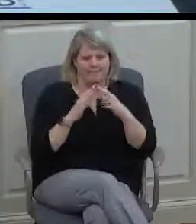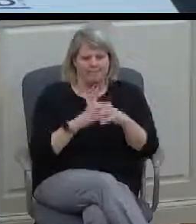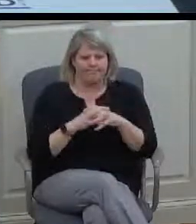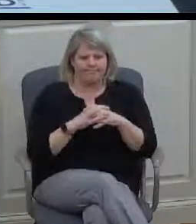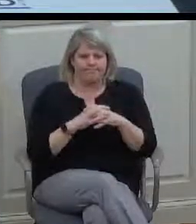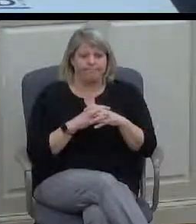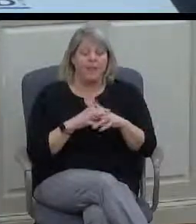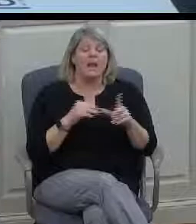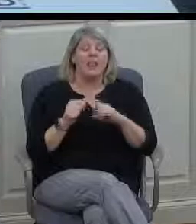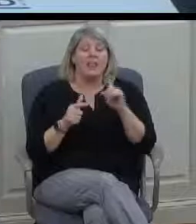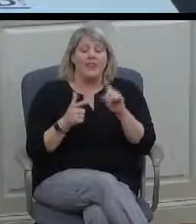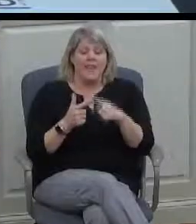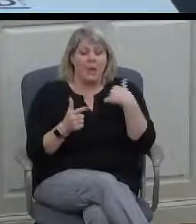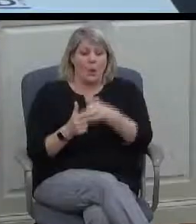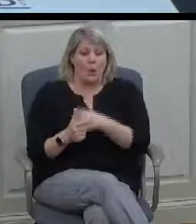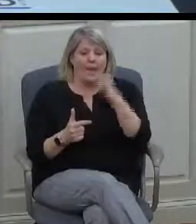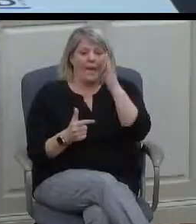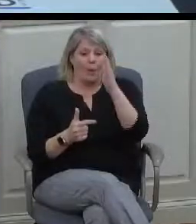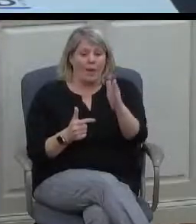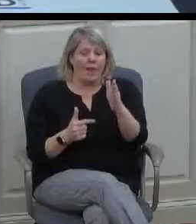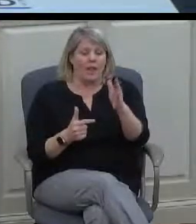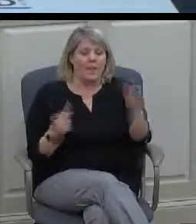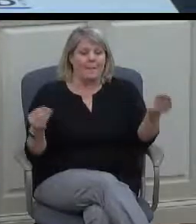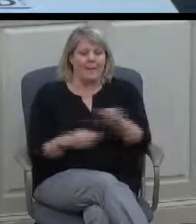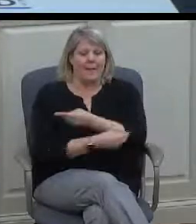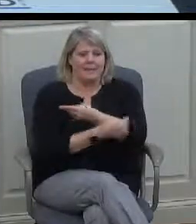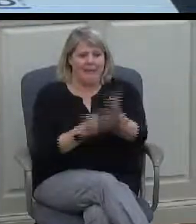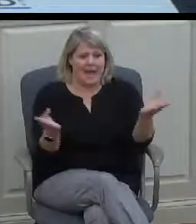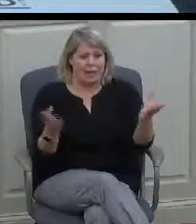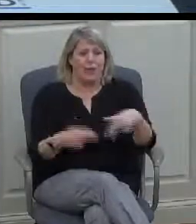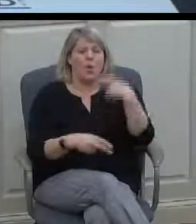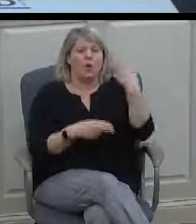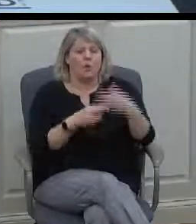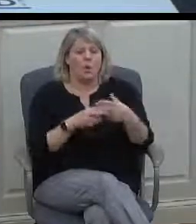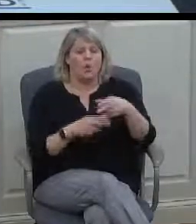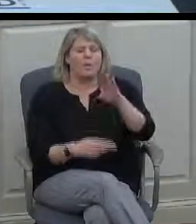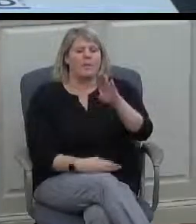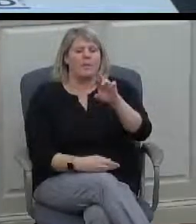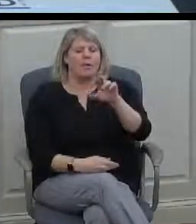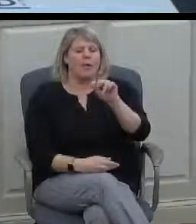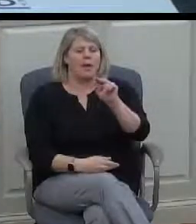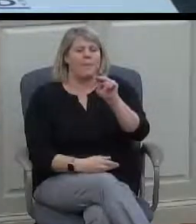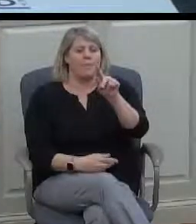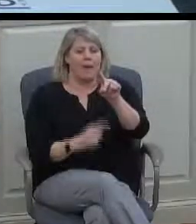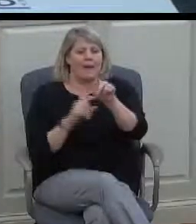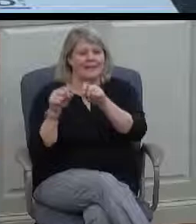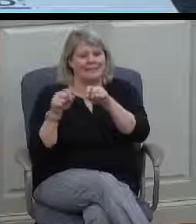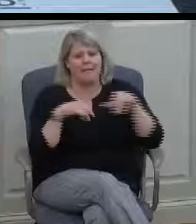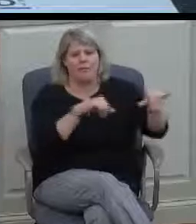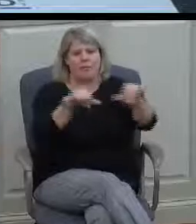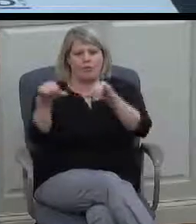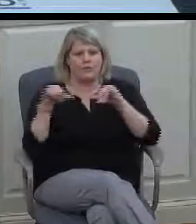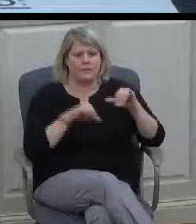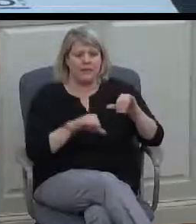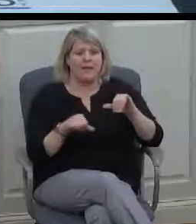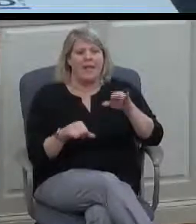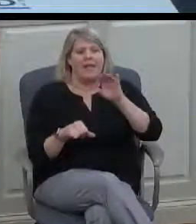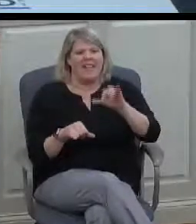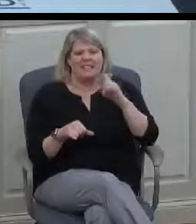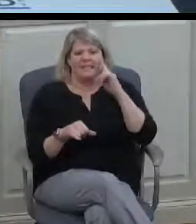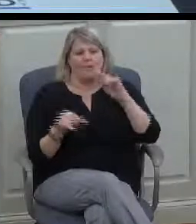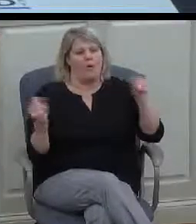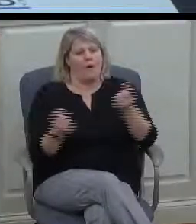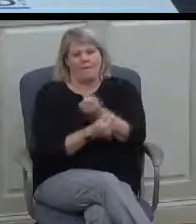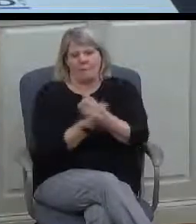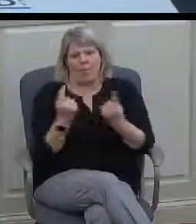And eventually, we'll be delivering a brand standards manual that'll have everything spelled out to where folks know the standards of how everything's to be